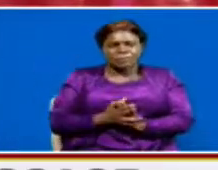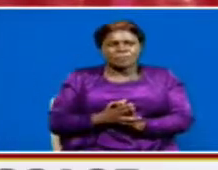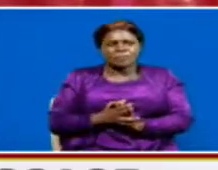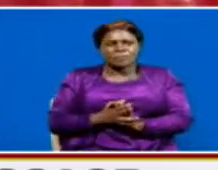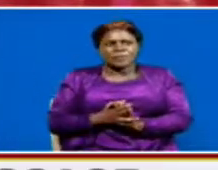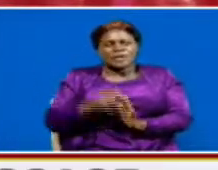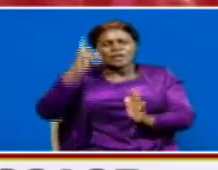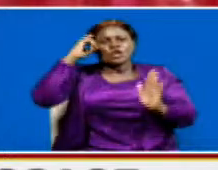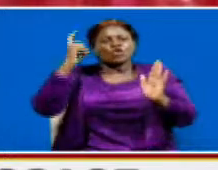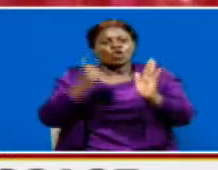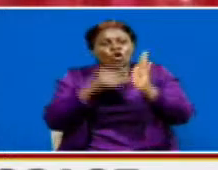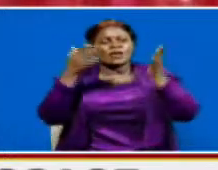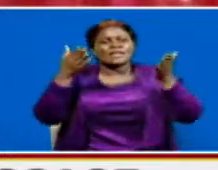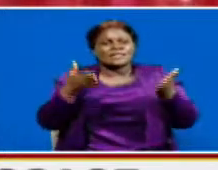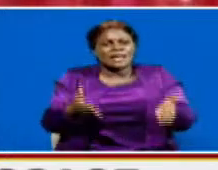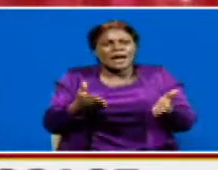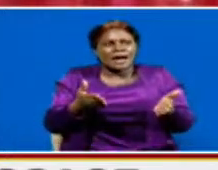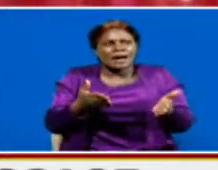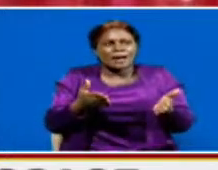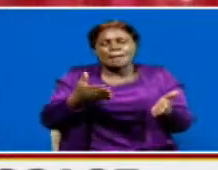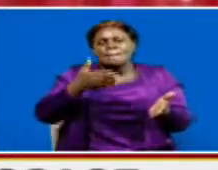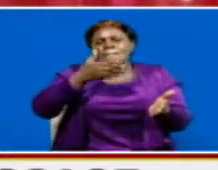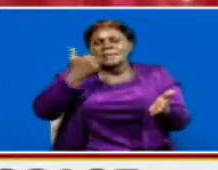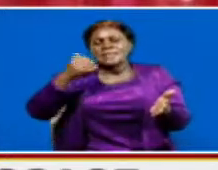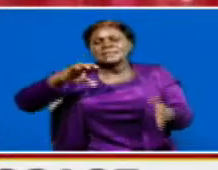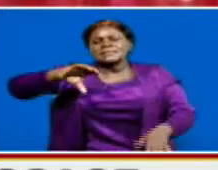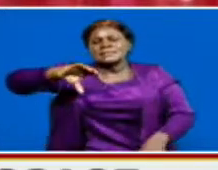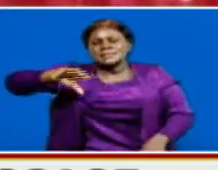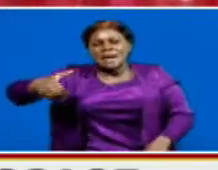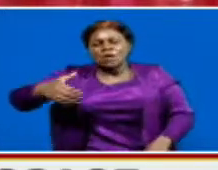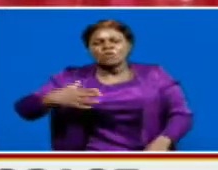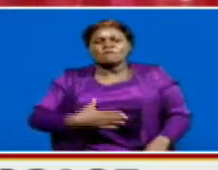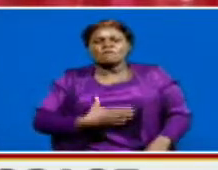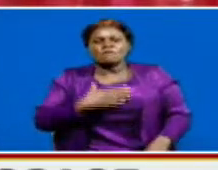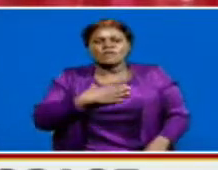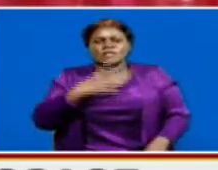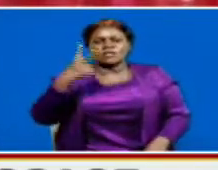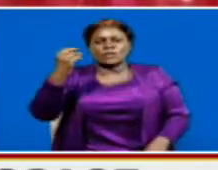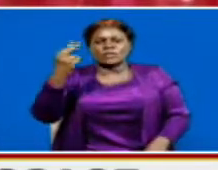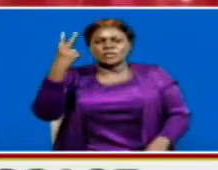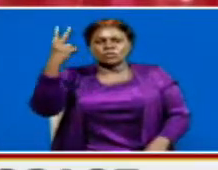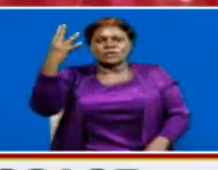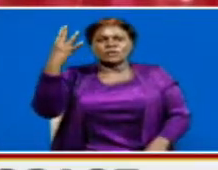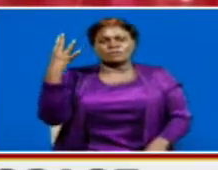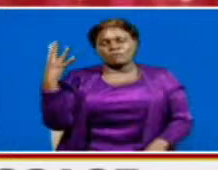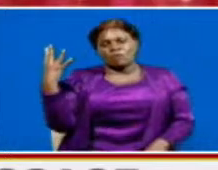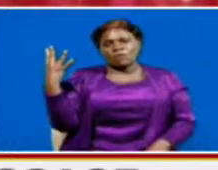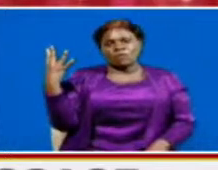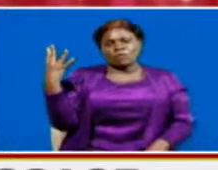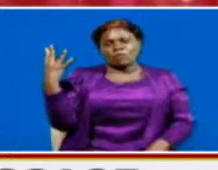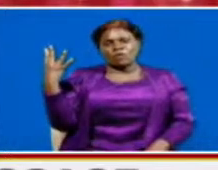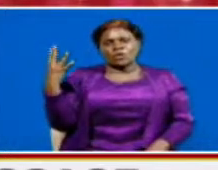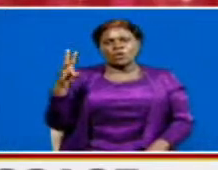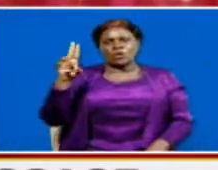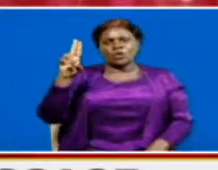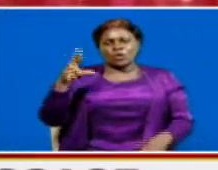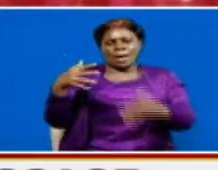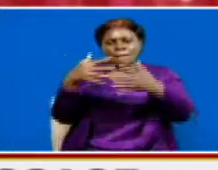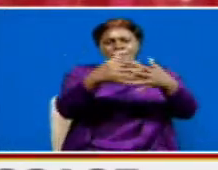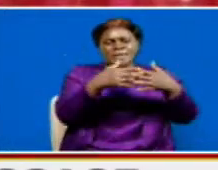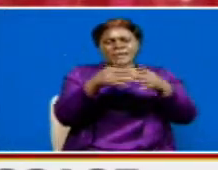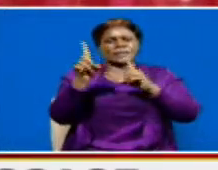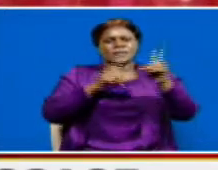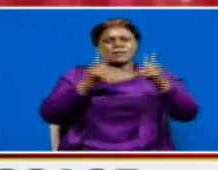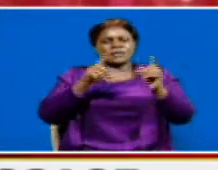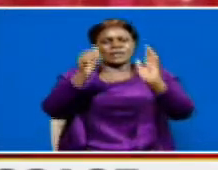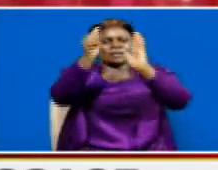is recognized now as the best city to visit in 2024 by the US-based travel